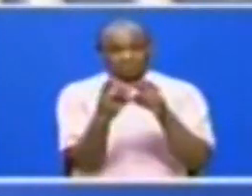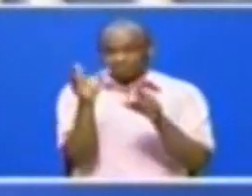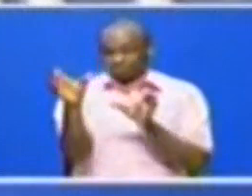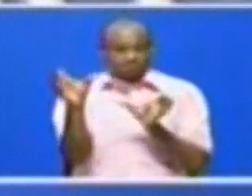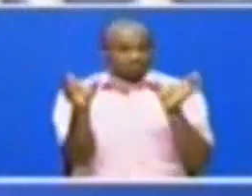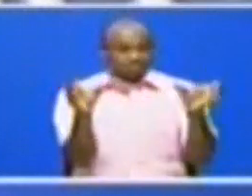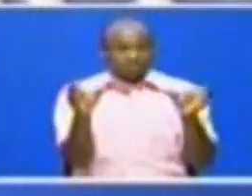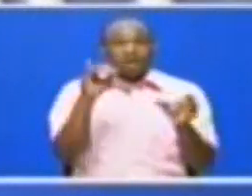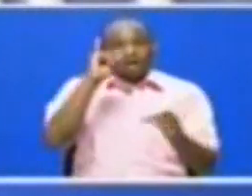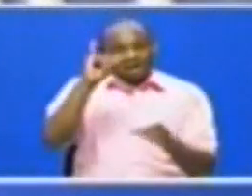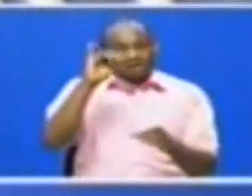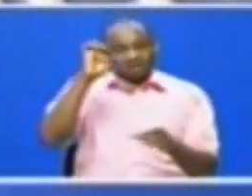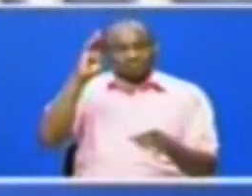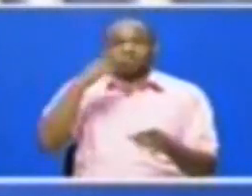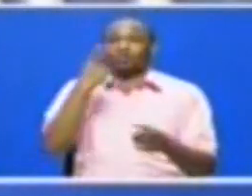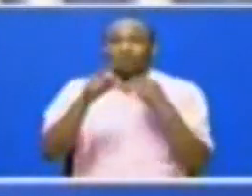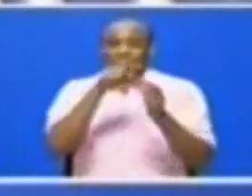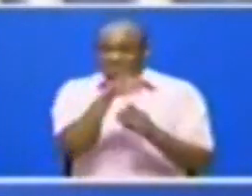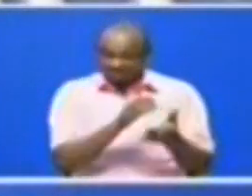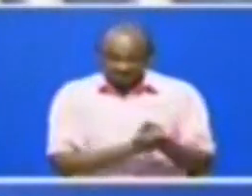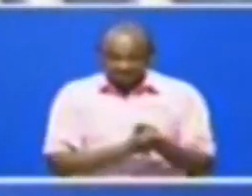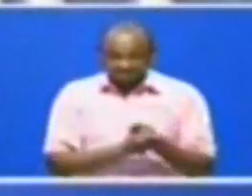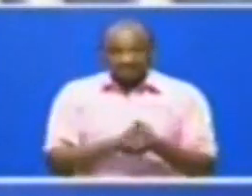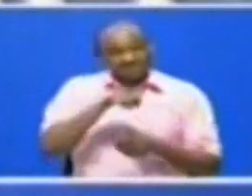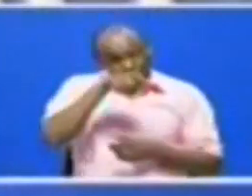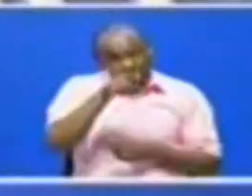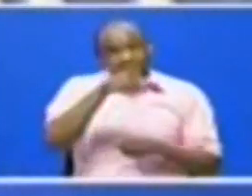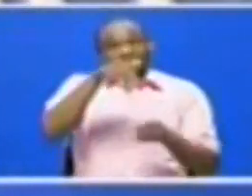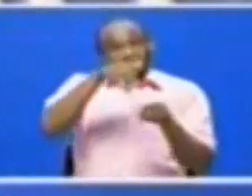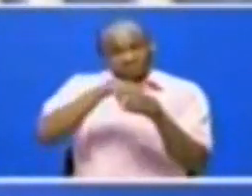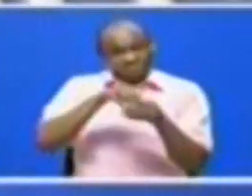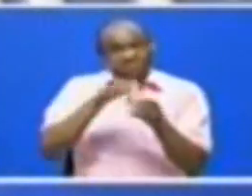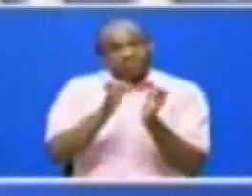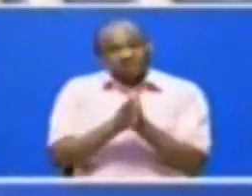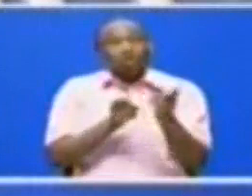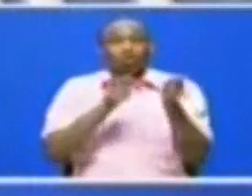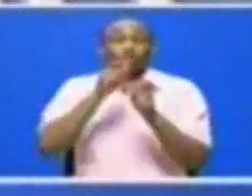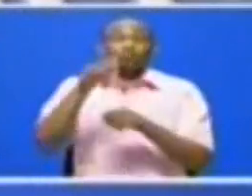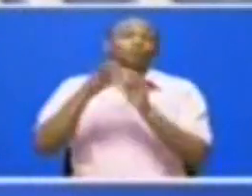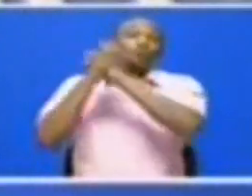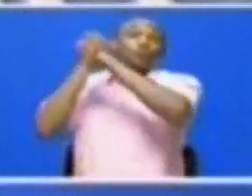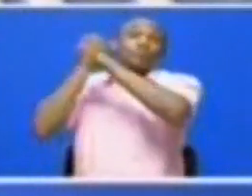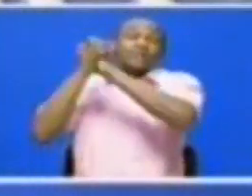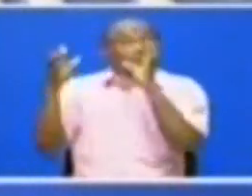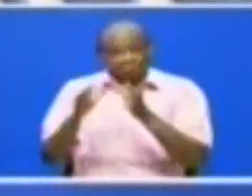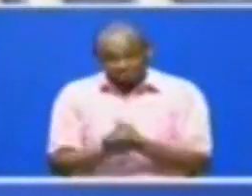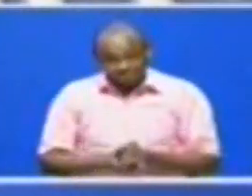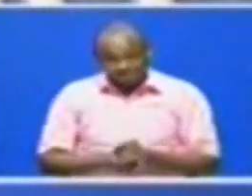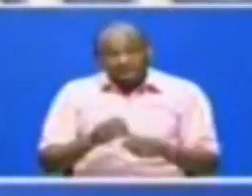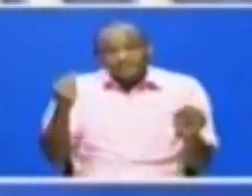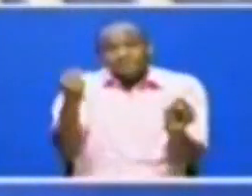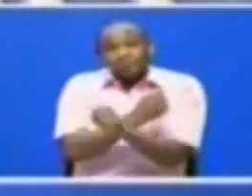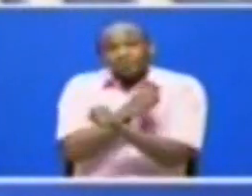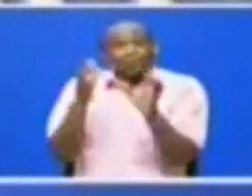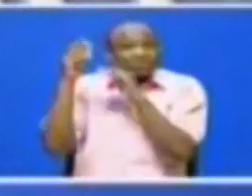that IEBC was talking about, they are entities that are within the full control of the Jubilee machinery. You cannot